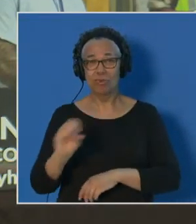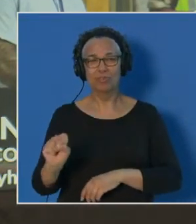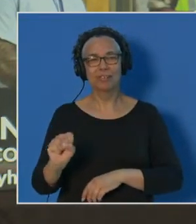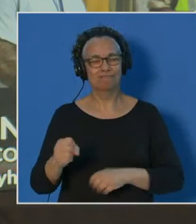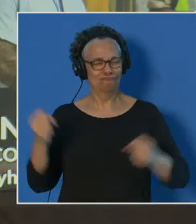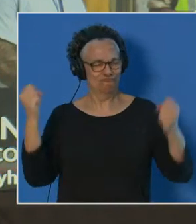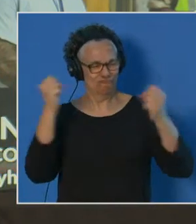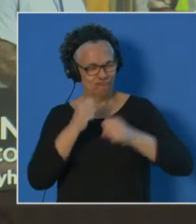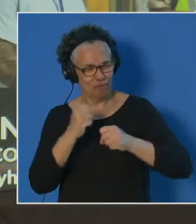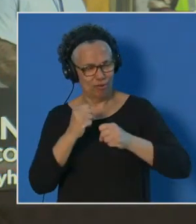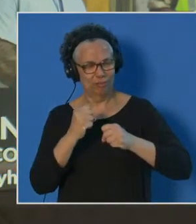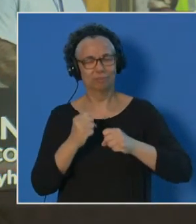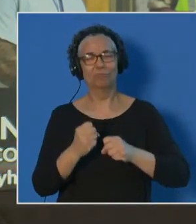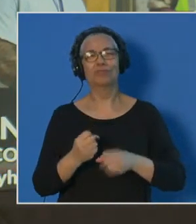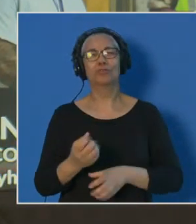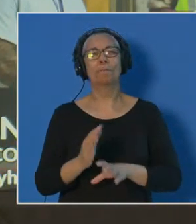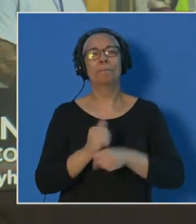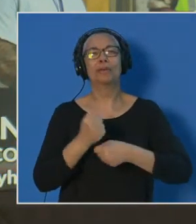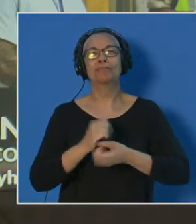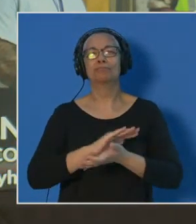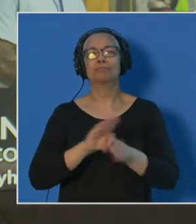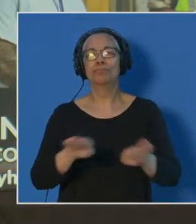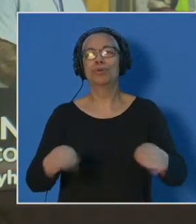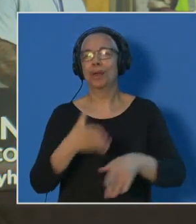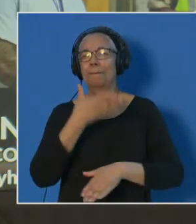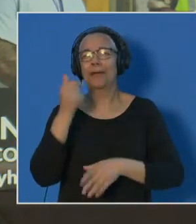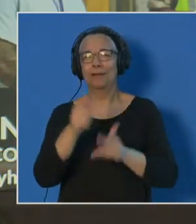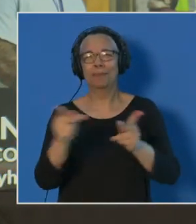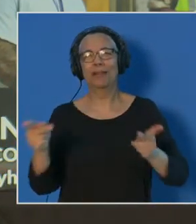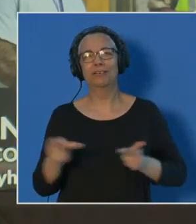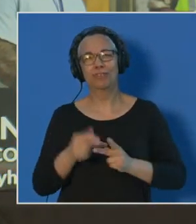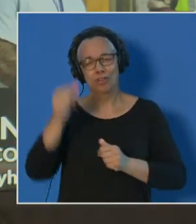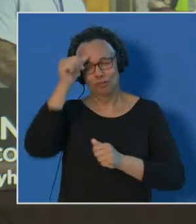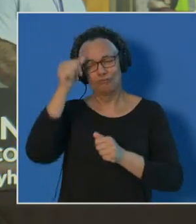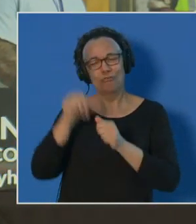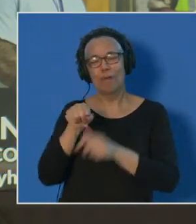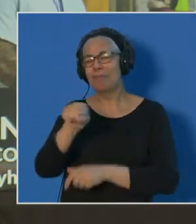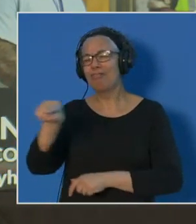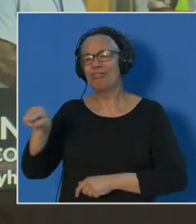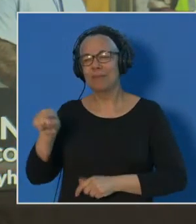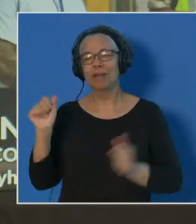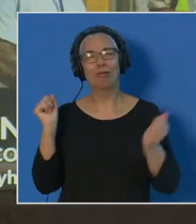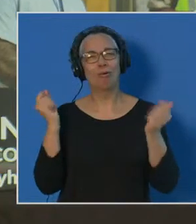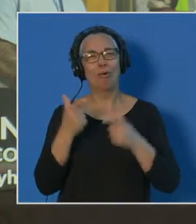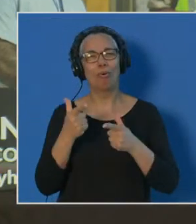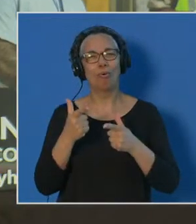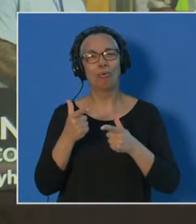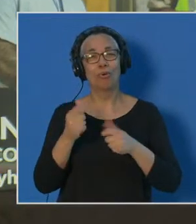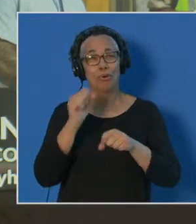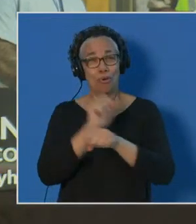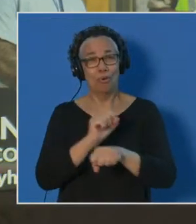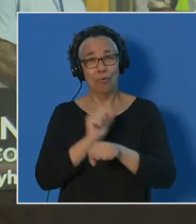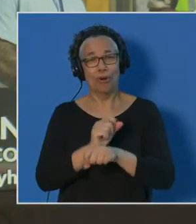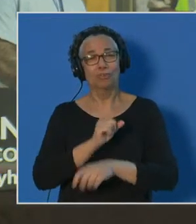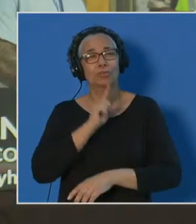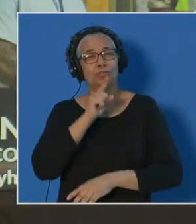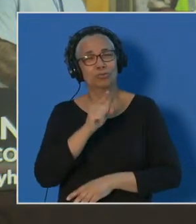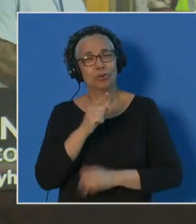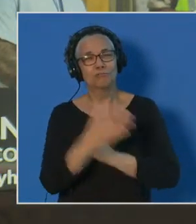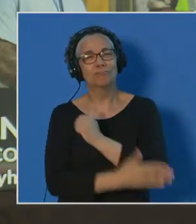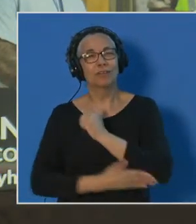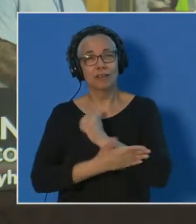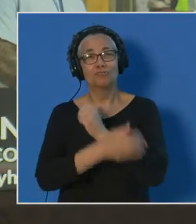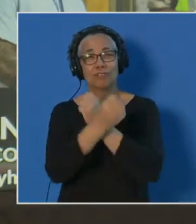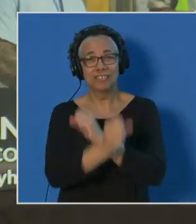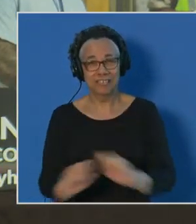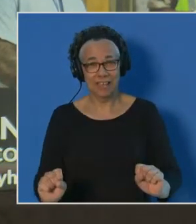better place. And let us make sure we remember them and all of our heroes who are working every day to make sure that this country remains safe